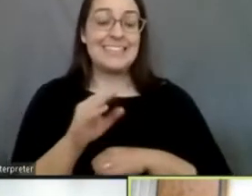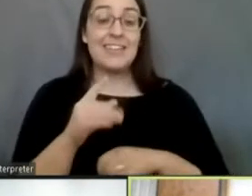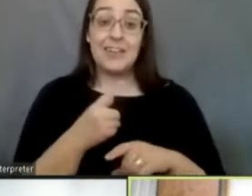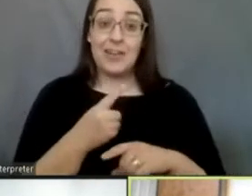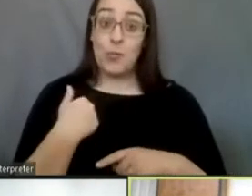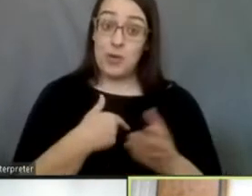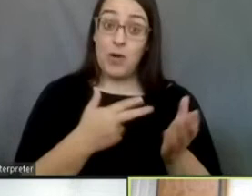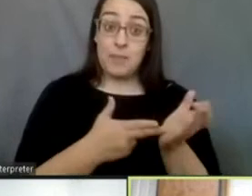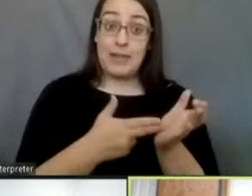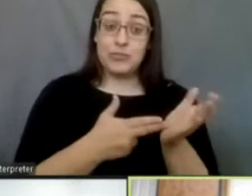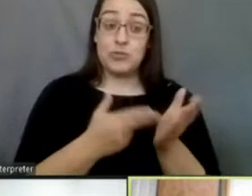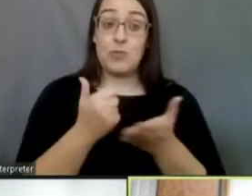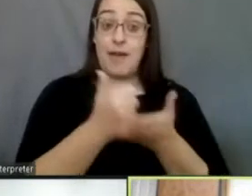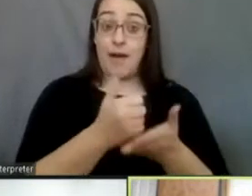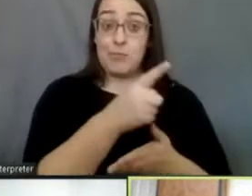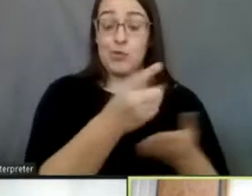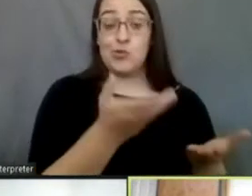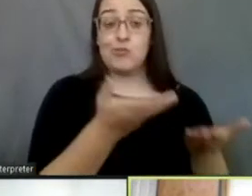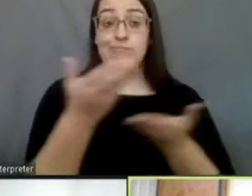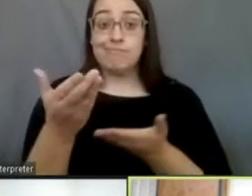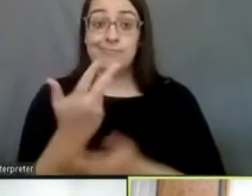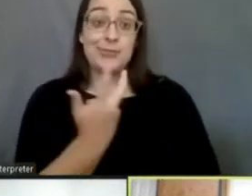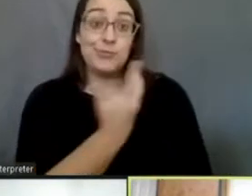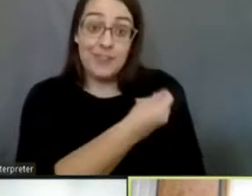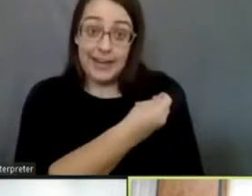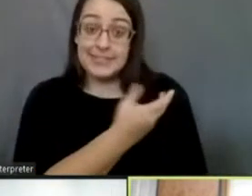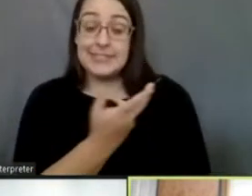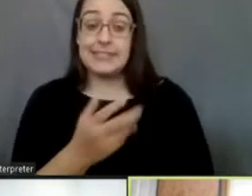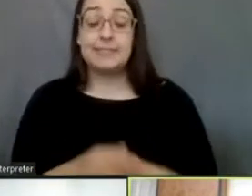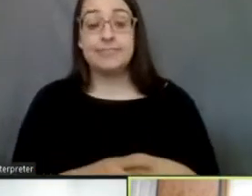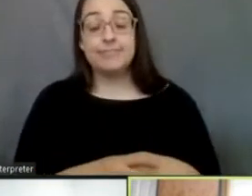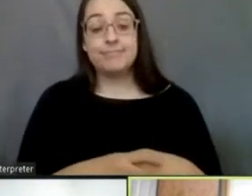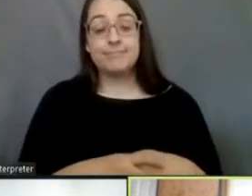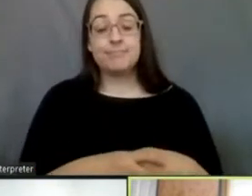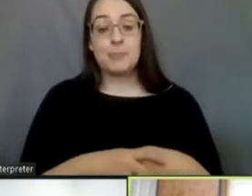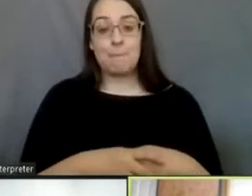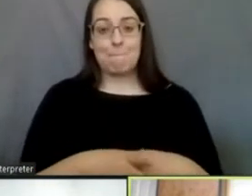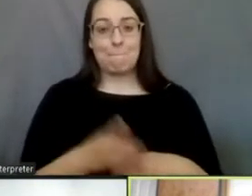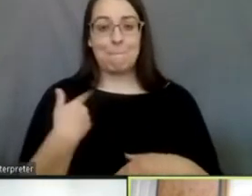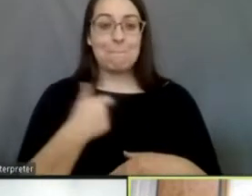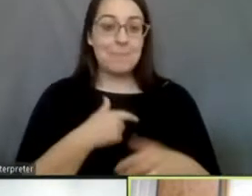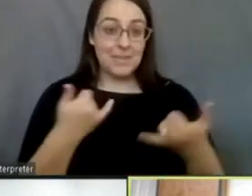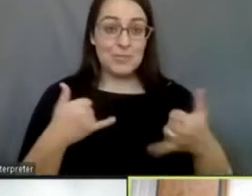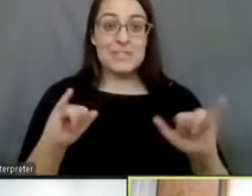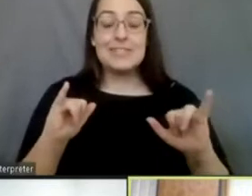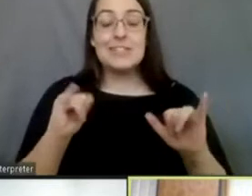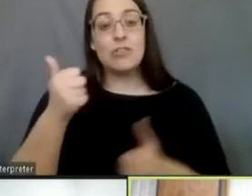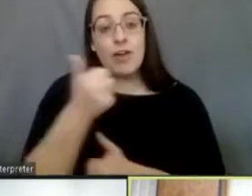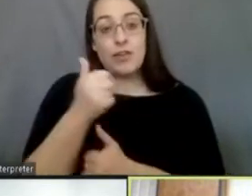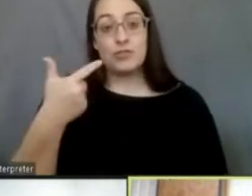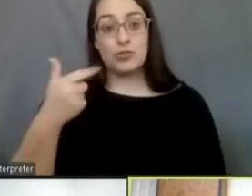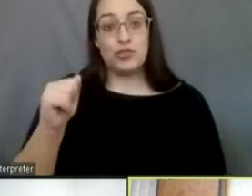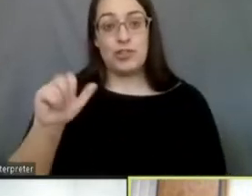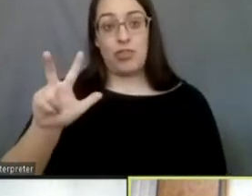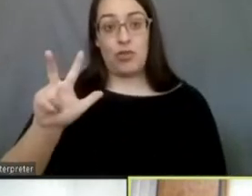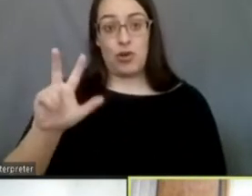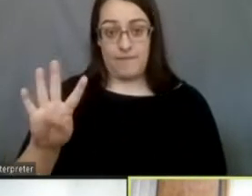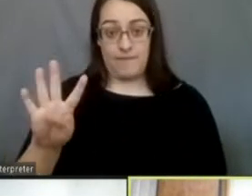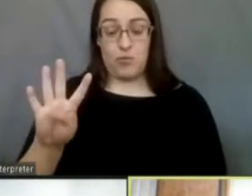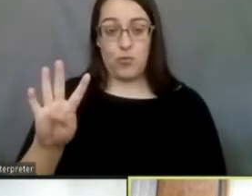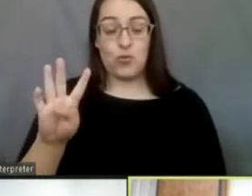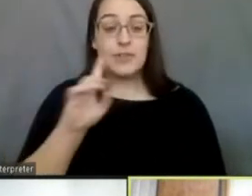standpoint, we want to make sure that we can help you get vaccinated in any way that you need. We are still operating under GA34, the Governor's Executive